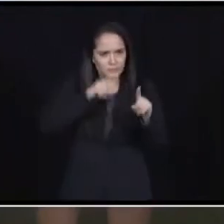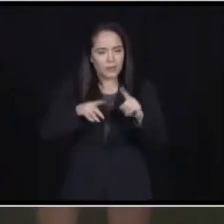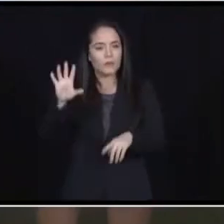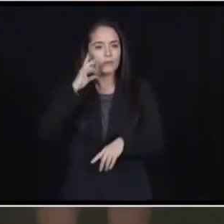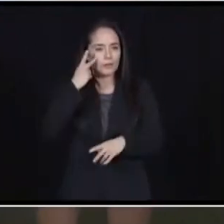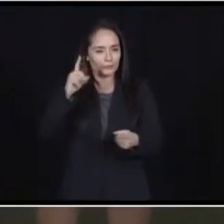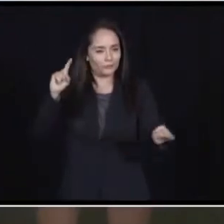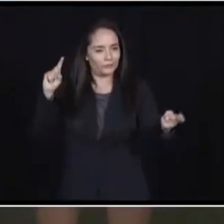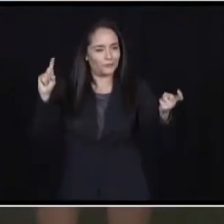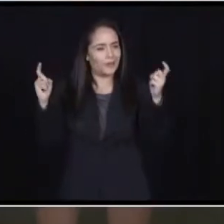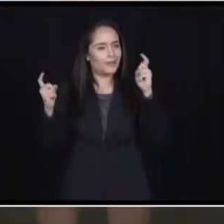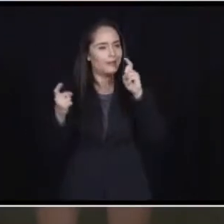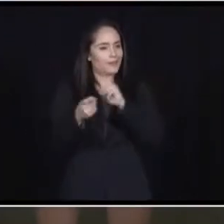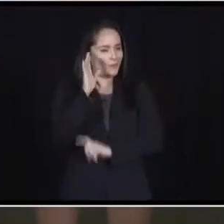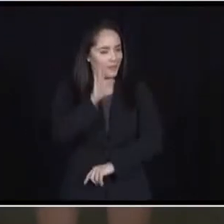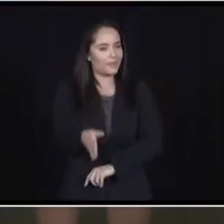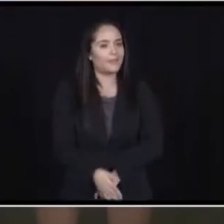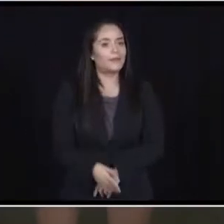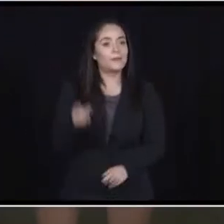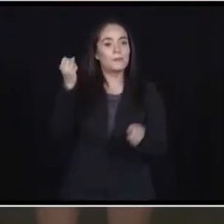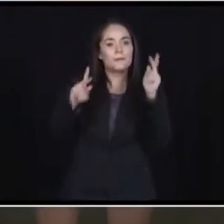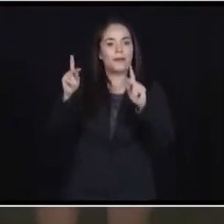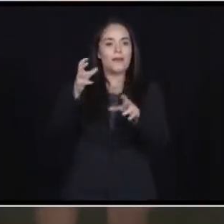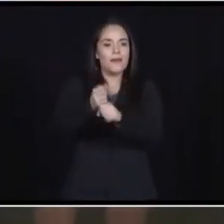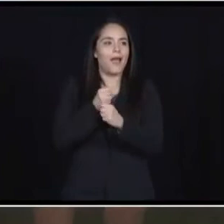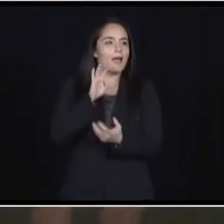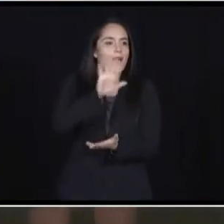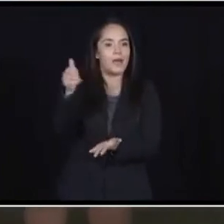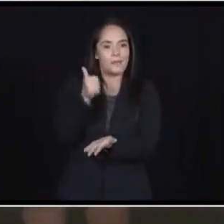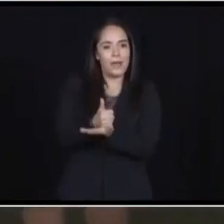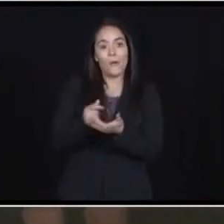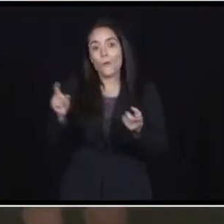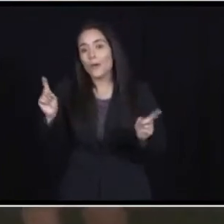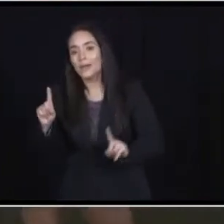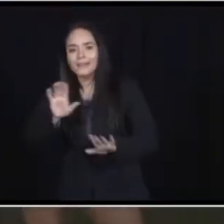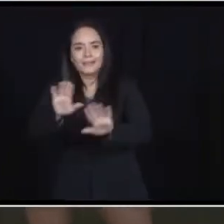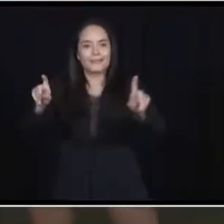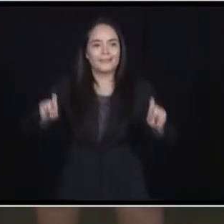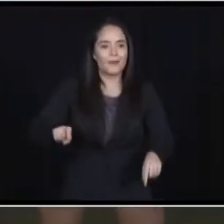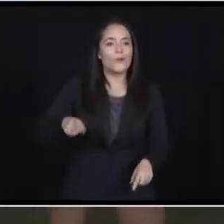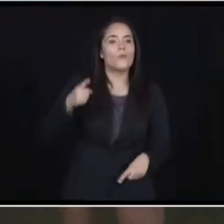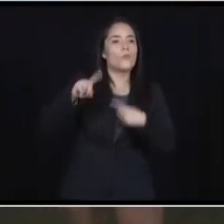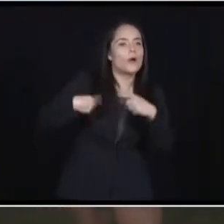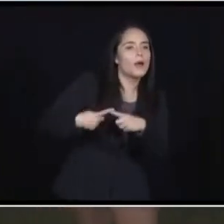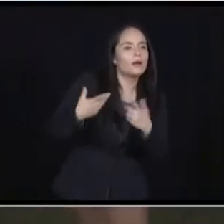help where they need it, when they need it. Thanks, everyone. Thank you.